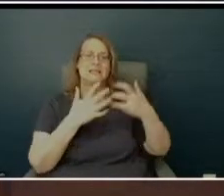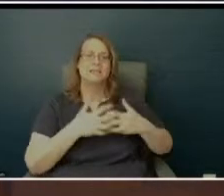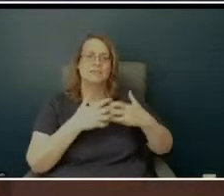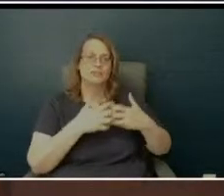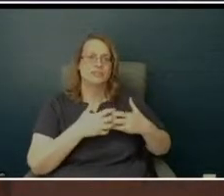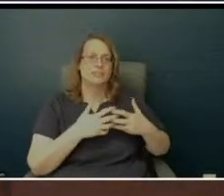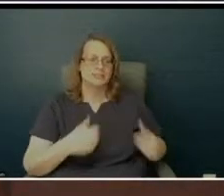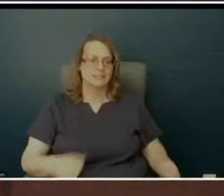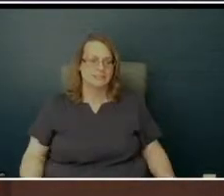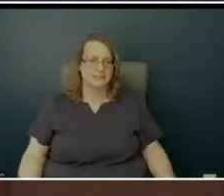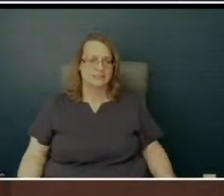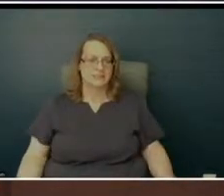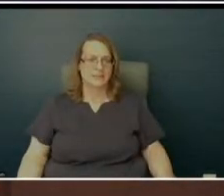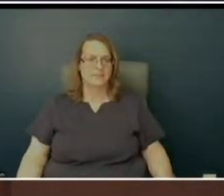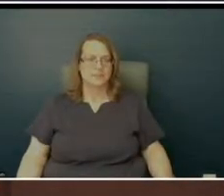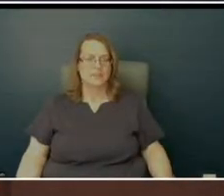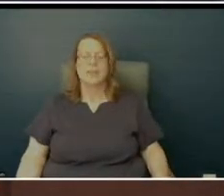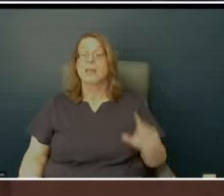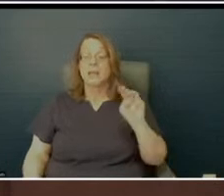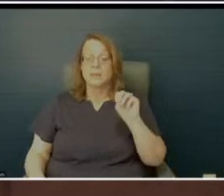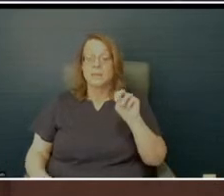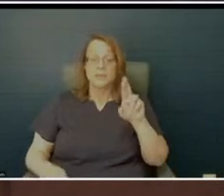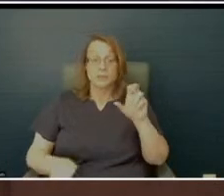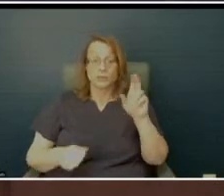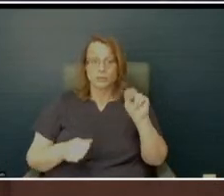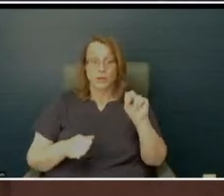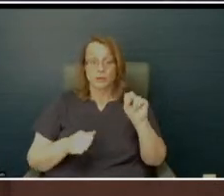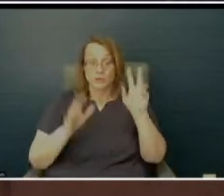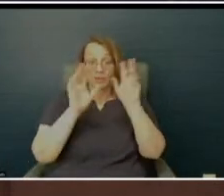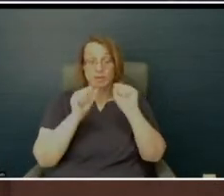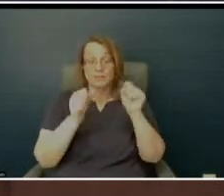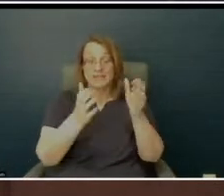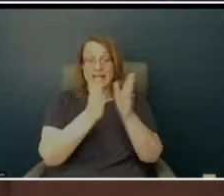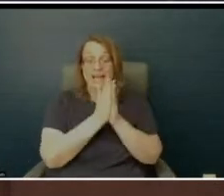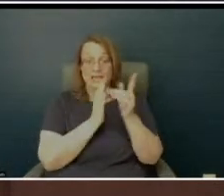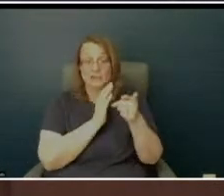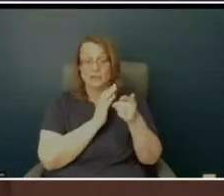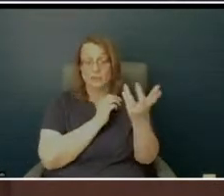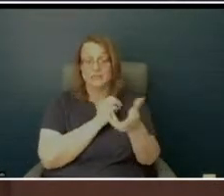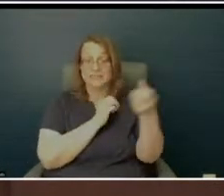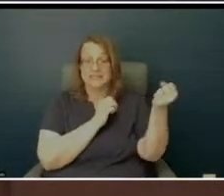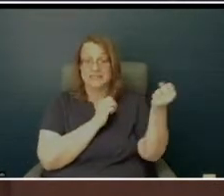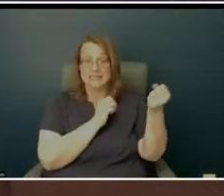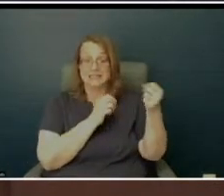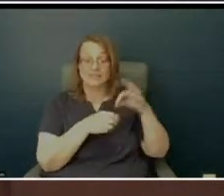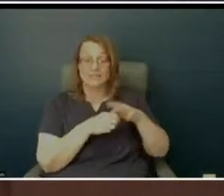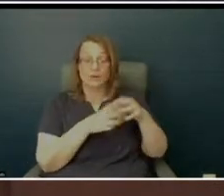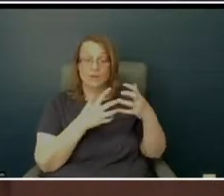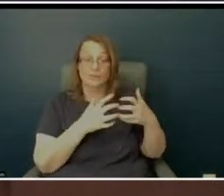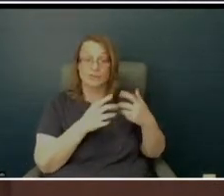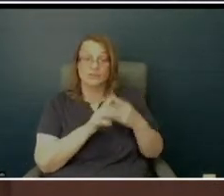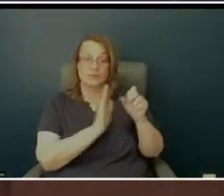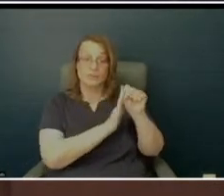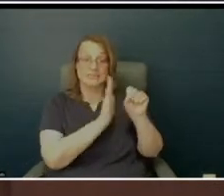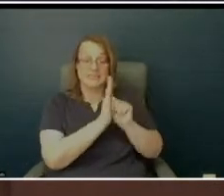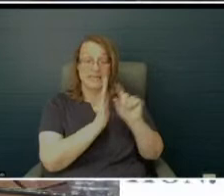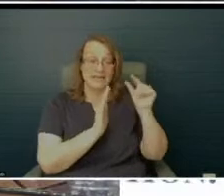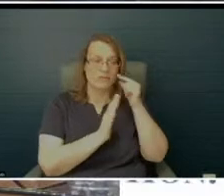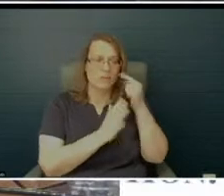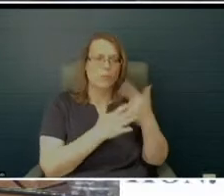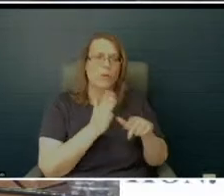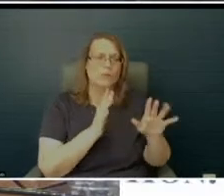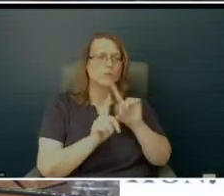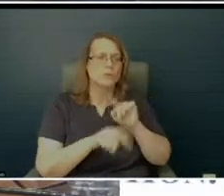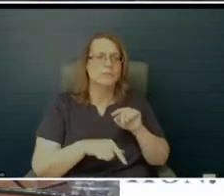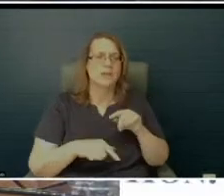Mr. Rosen, the president asked you to seize voting machines from state governments. What was your response to that request?